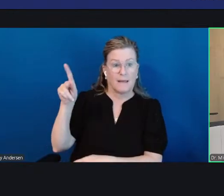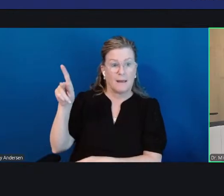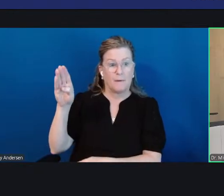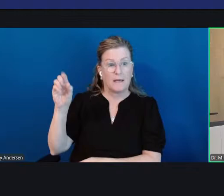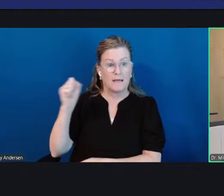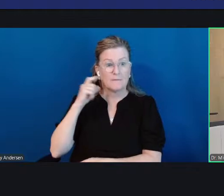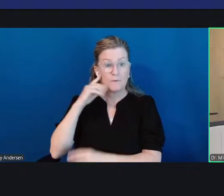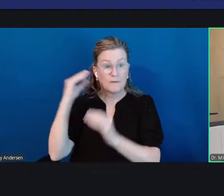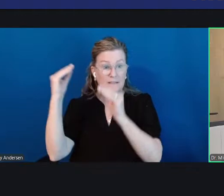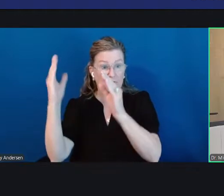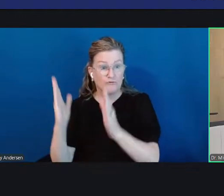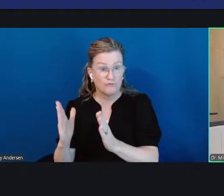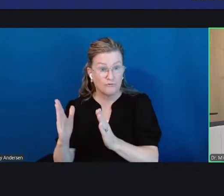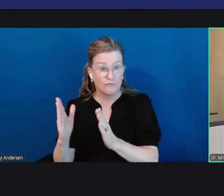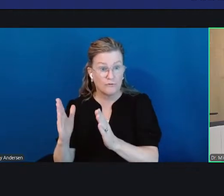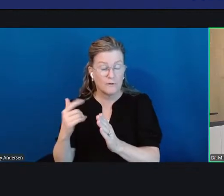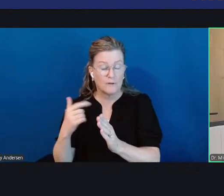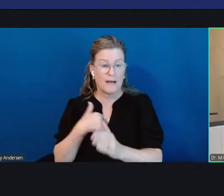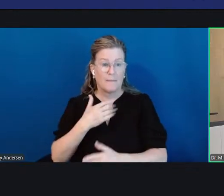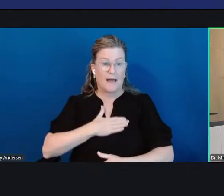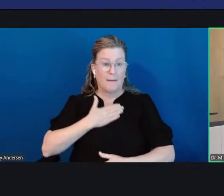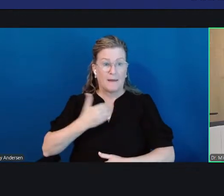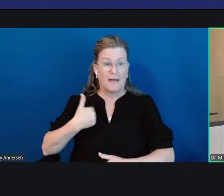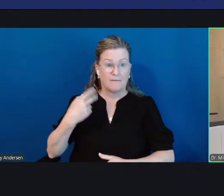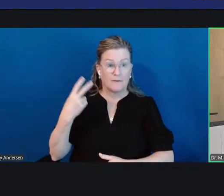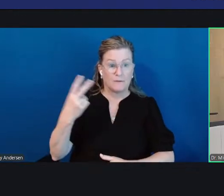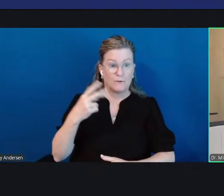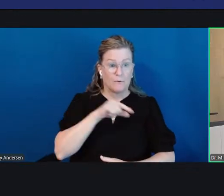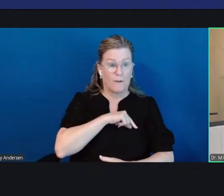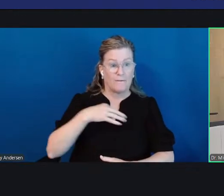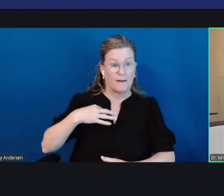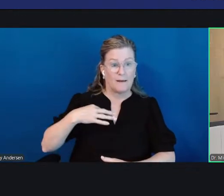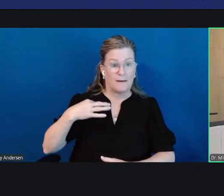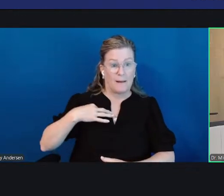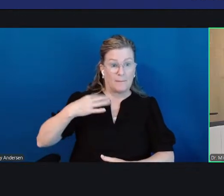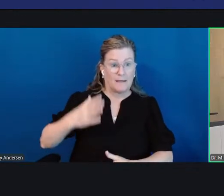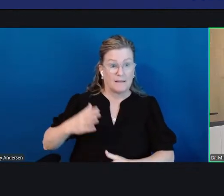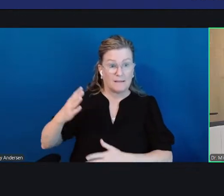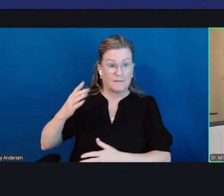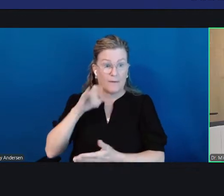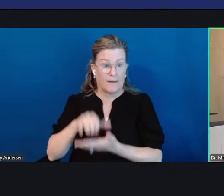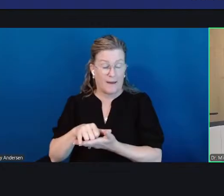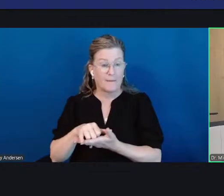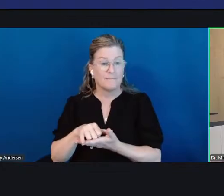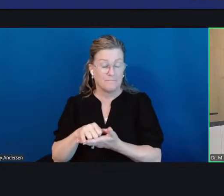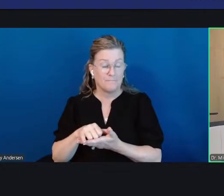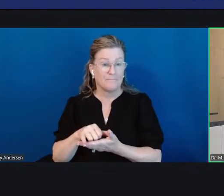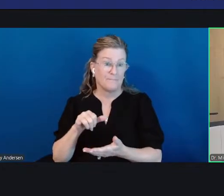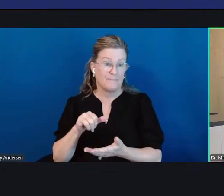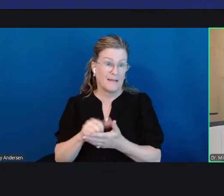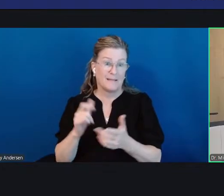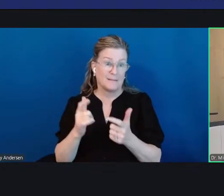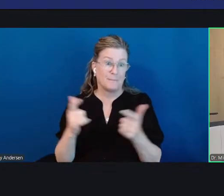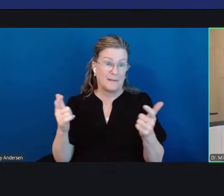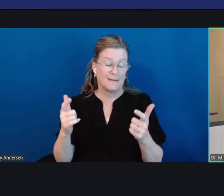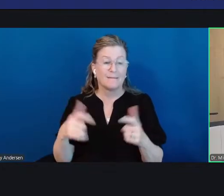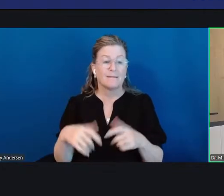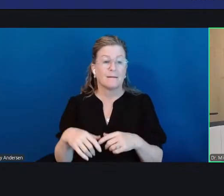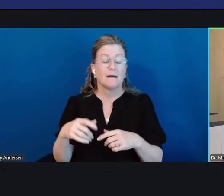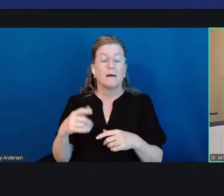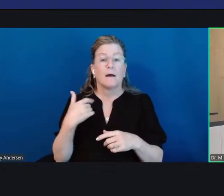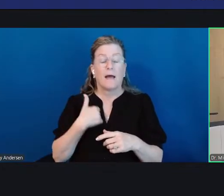teaching position, and I'm pleased that we have 2 qualified applicants for that. That's a boon. We have an